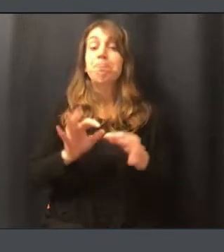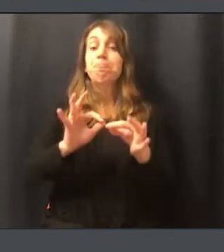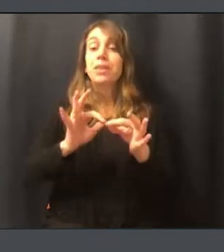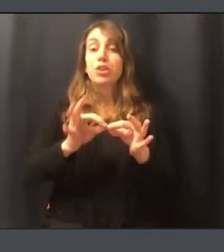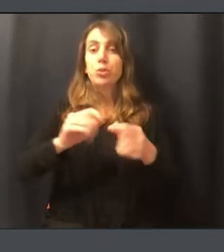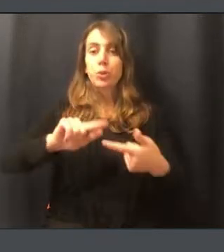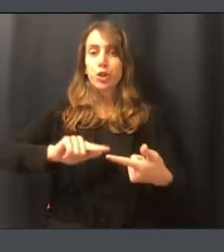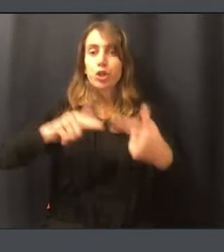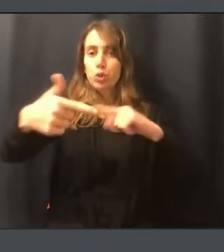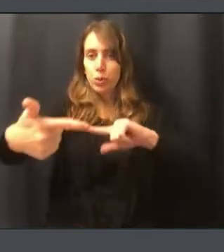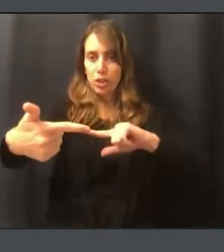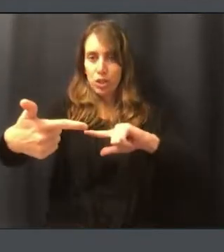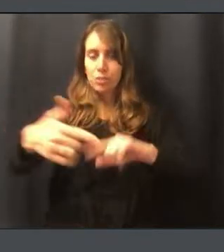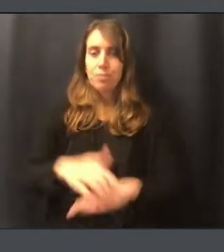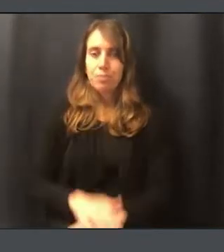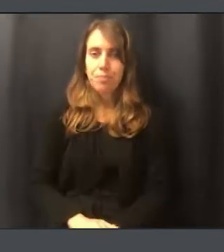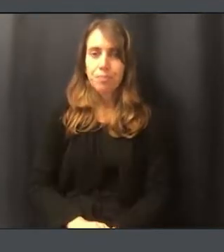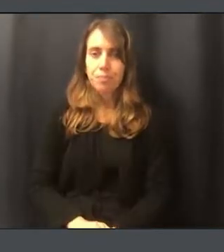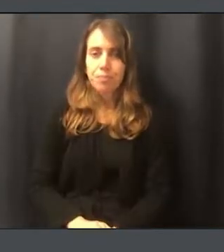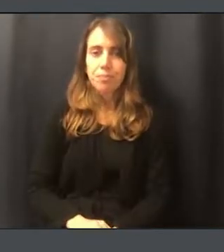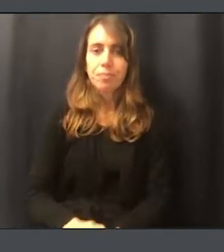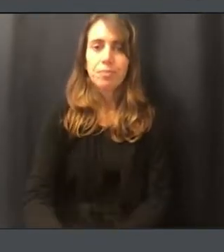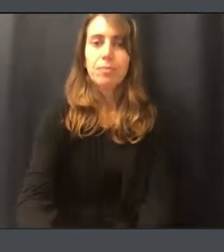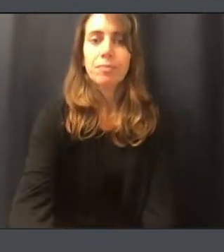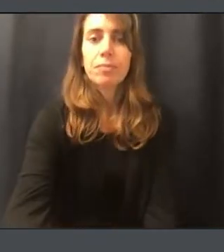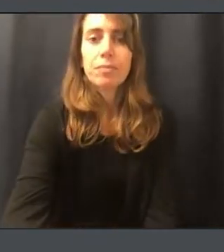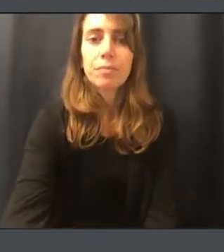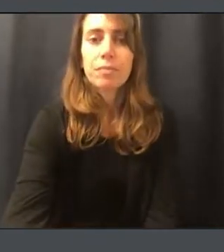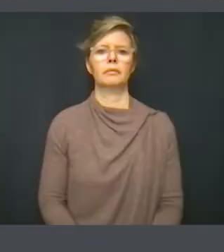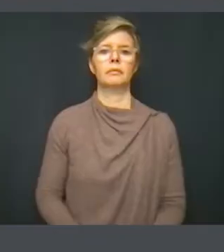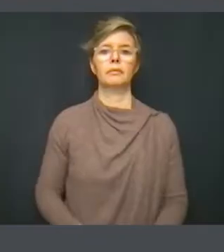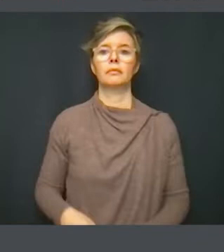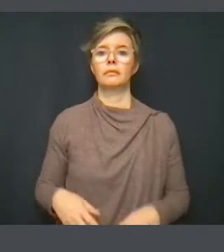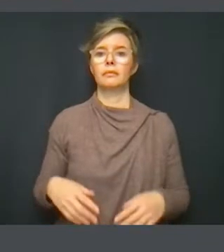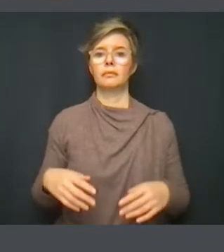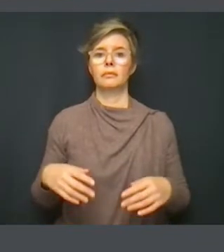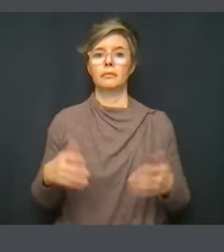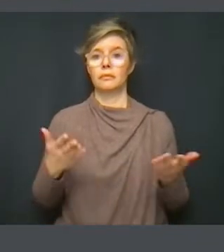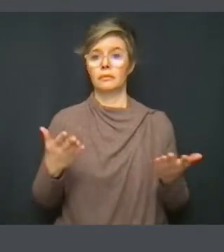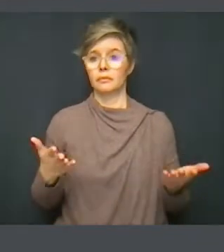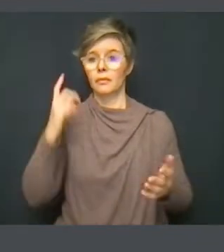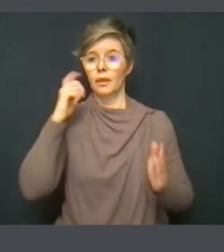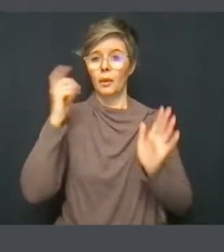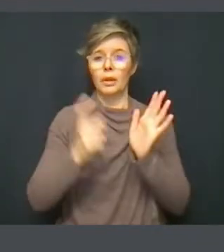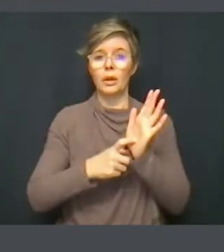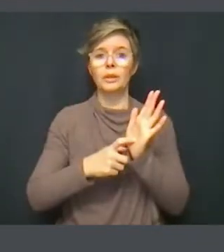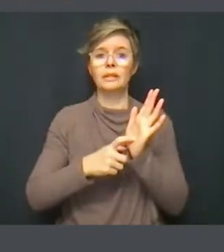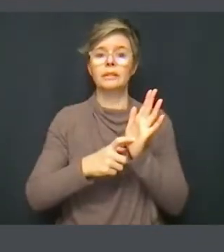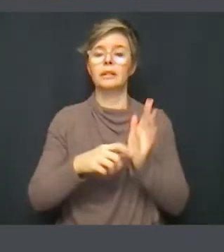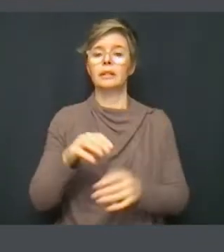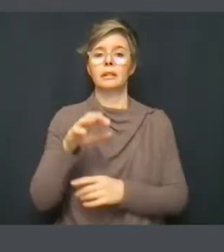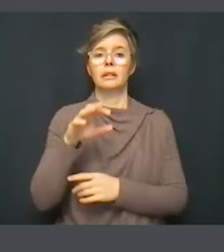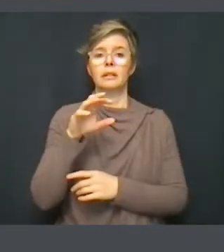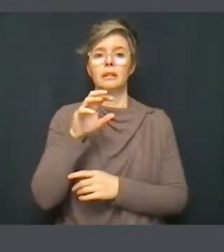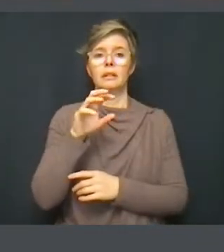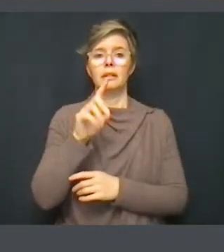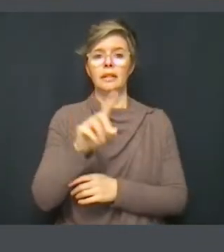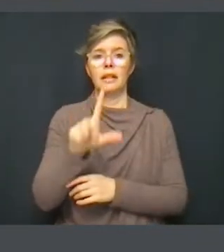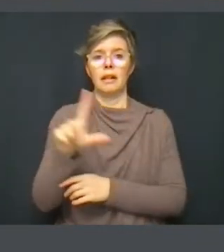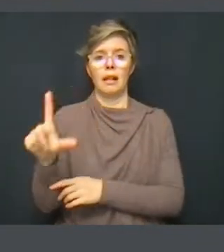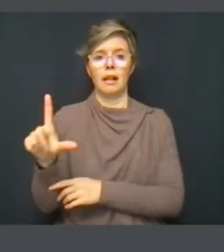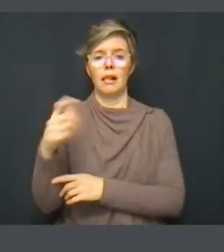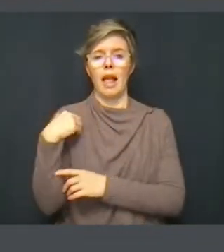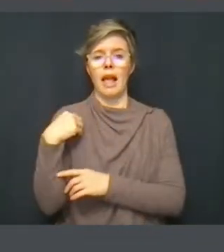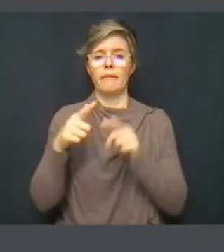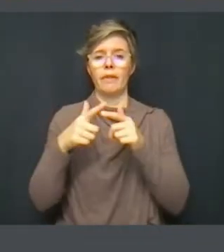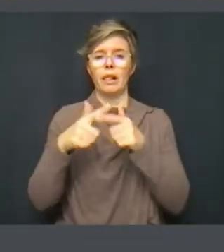So we've seen from the evidence base as well that kids have language impairments. When you compare